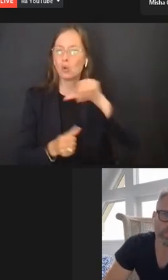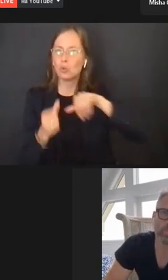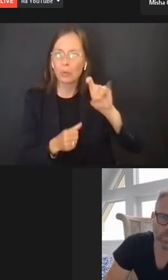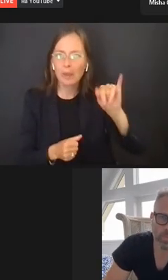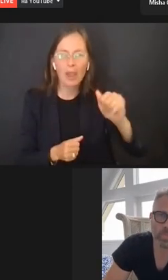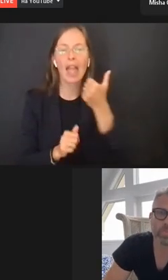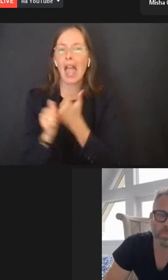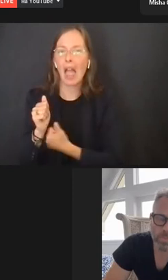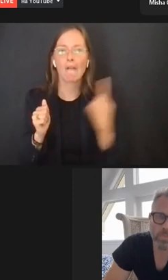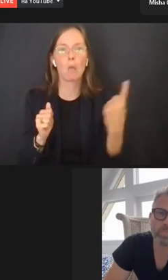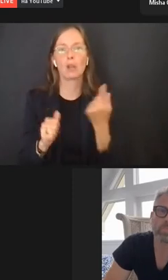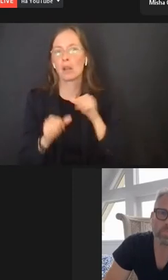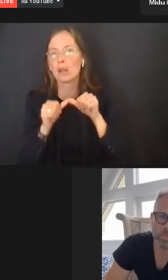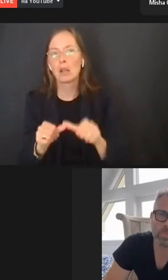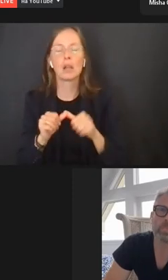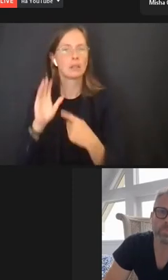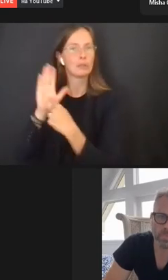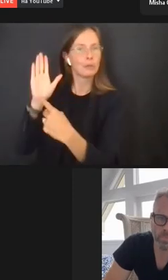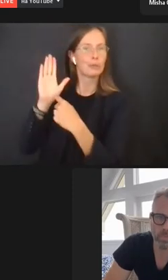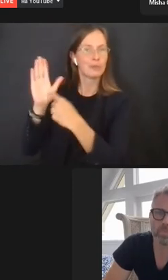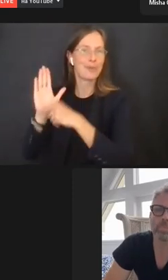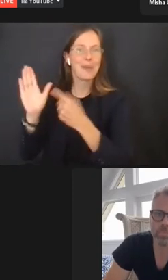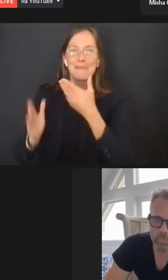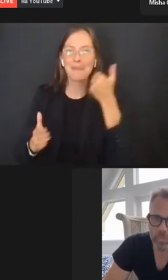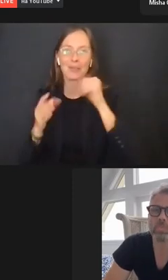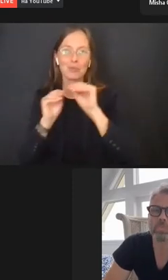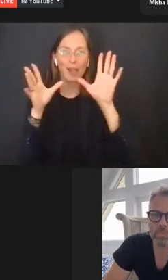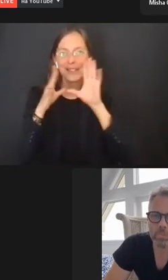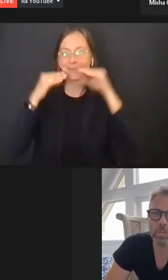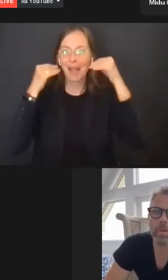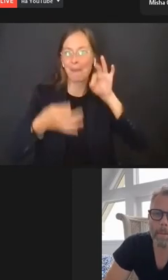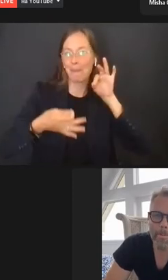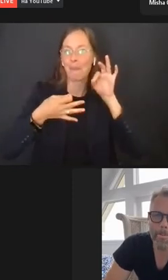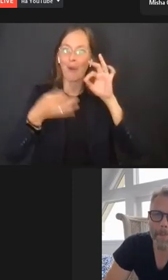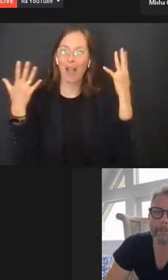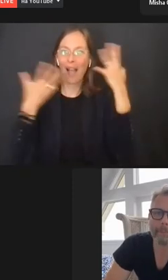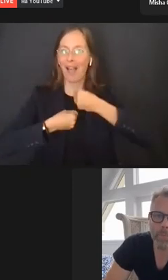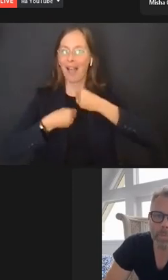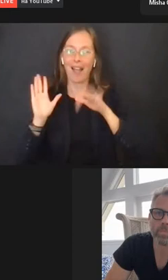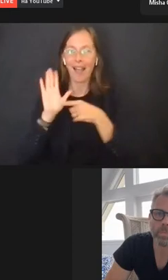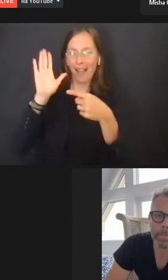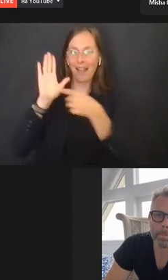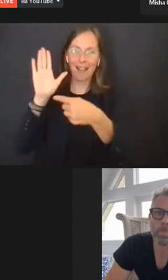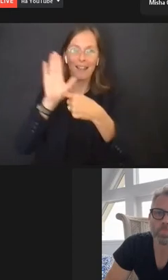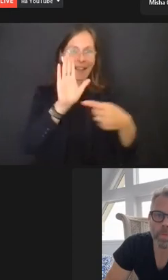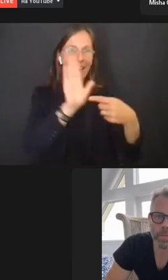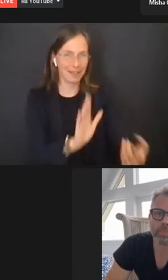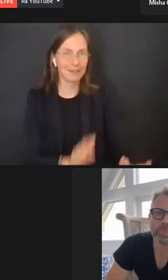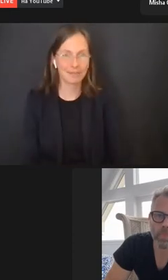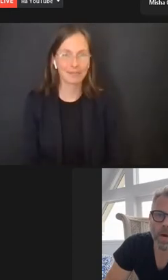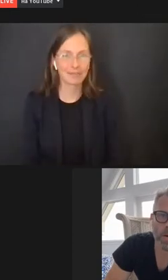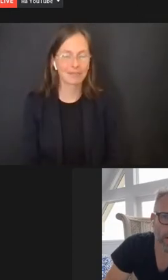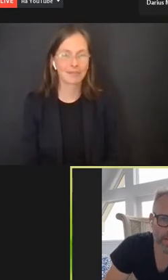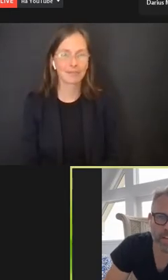is always showcasing the best, the brightest, the smiliest, the most perfect version of their lives and their families. But